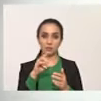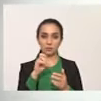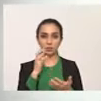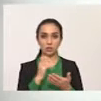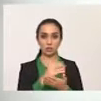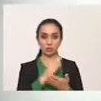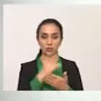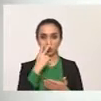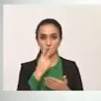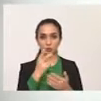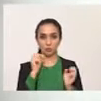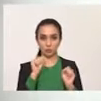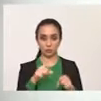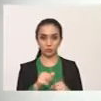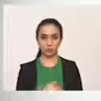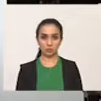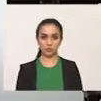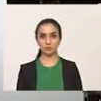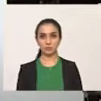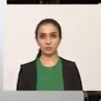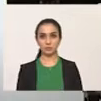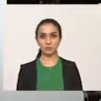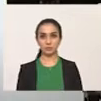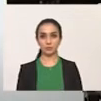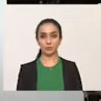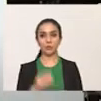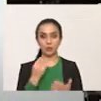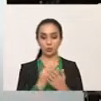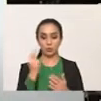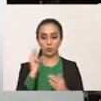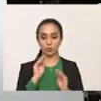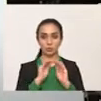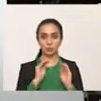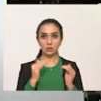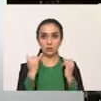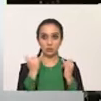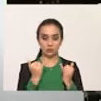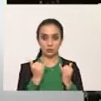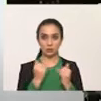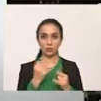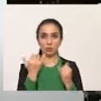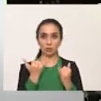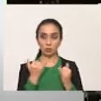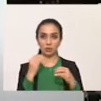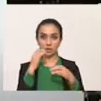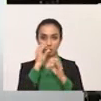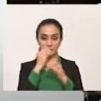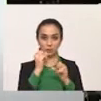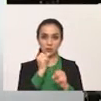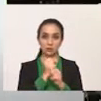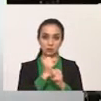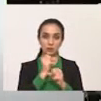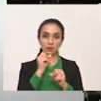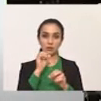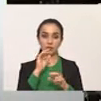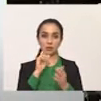topganini ko'rishingiz mumkin. Aziz o'quvchilar, endi bugungi laboratoriya